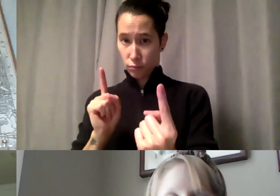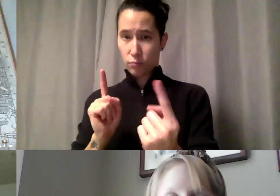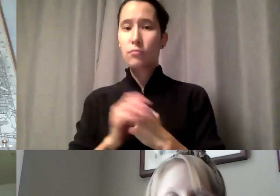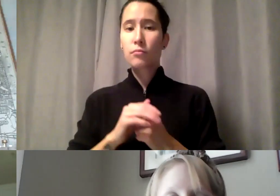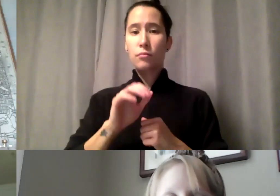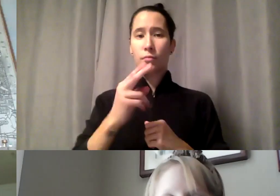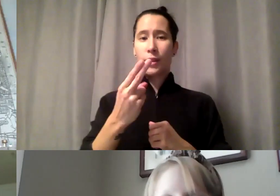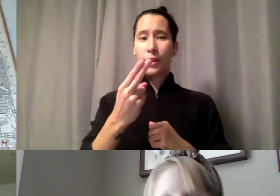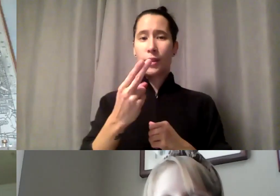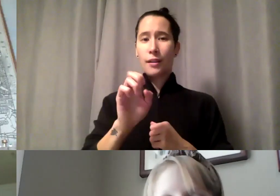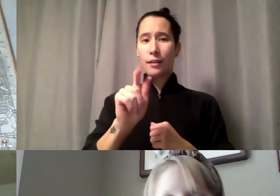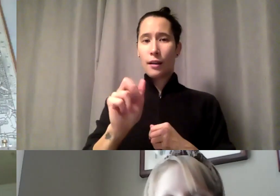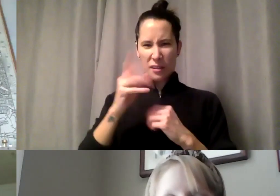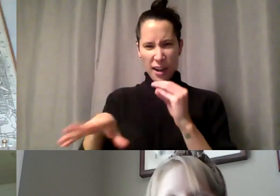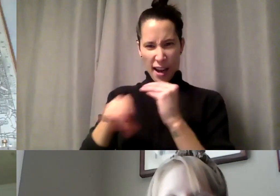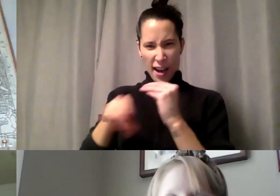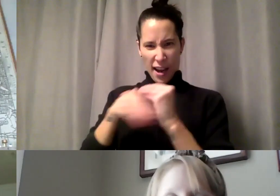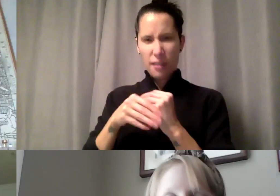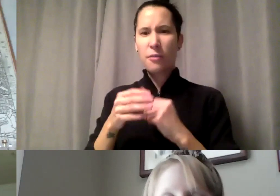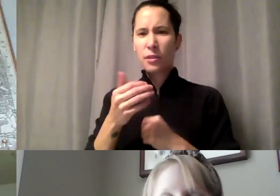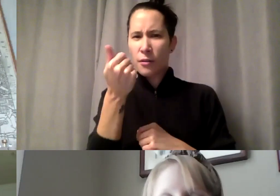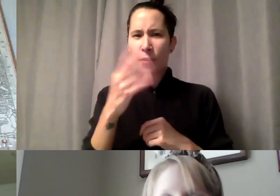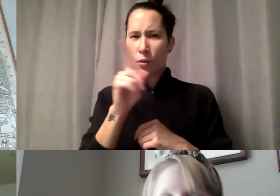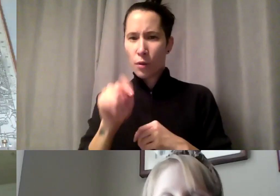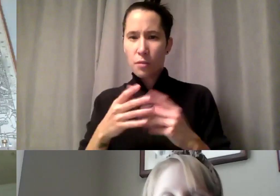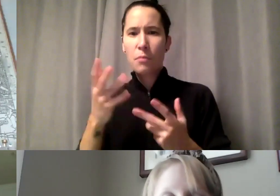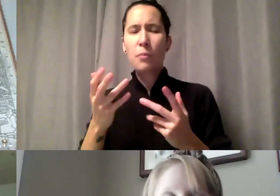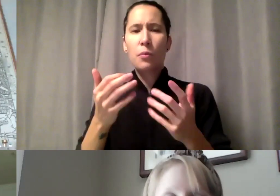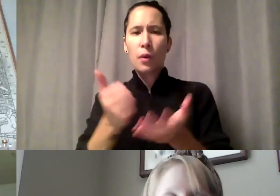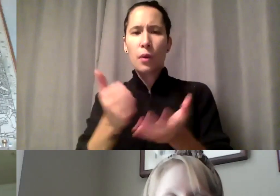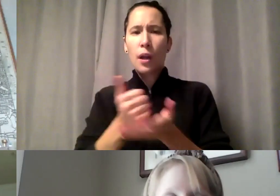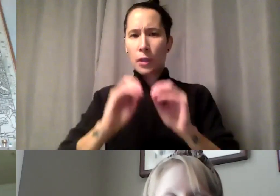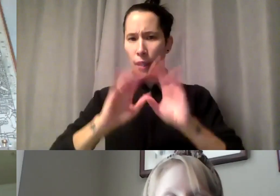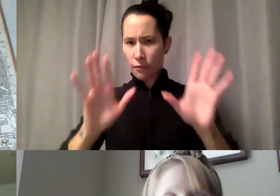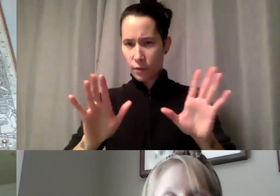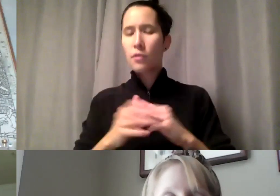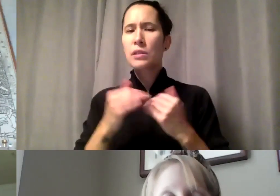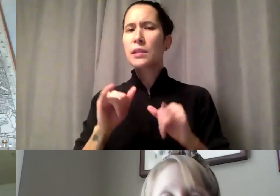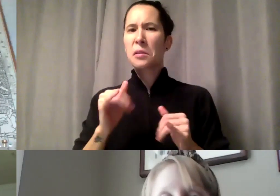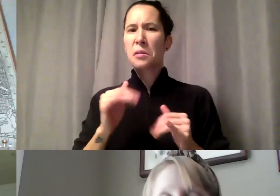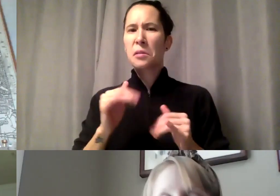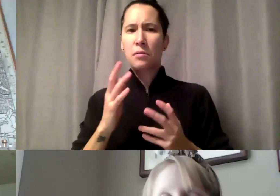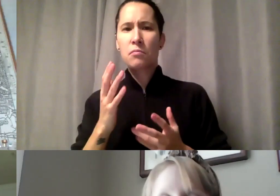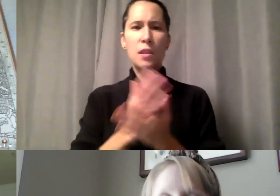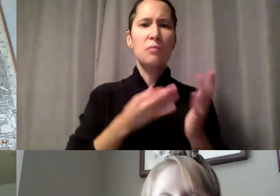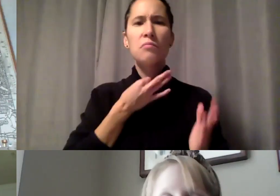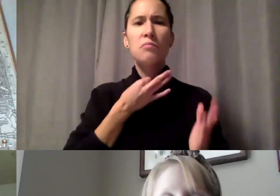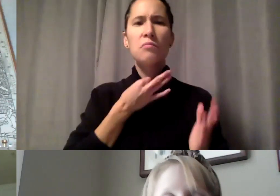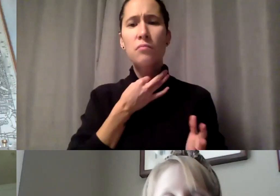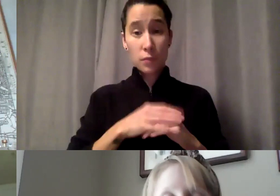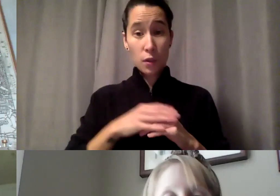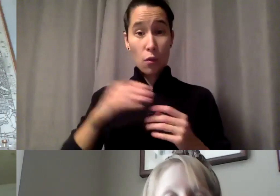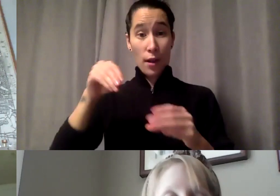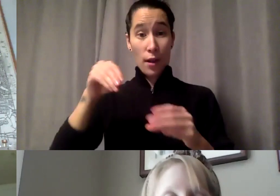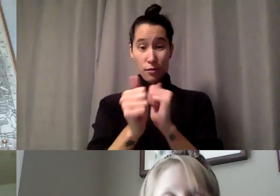there's been a number of questions. I think you did address it, Jared, but maybe we could help to clarify. There's still some questions around, like, in our sport, we